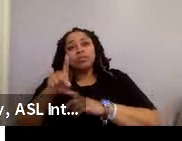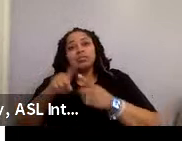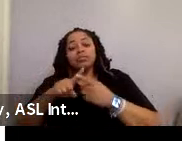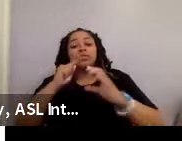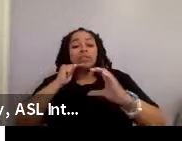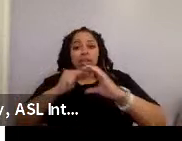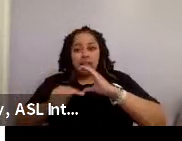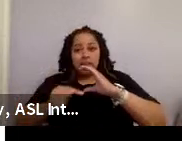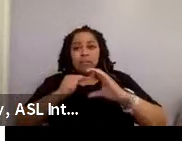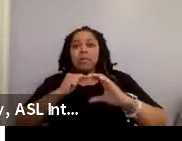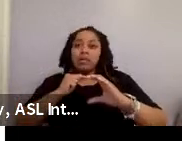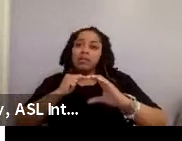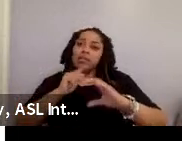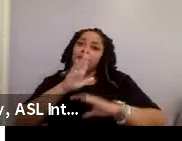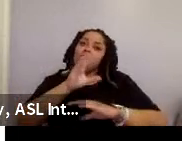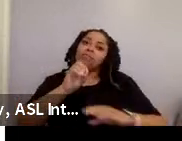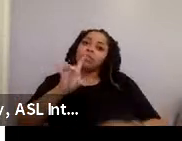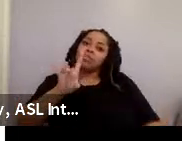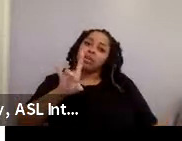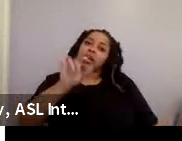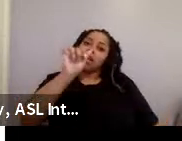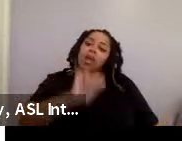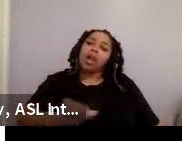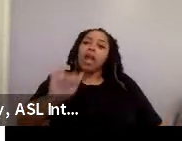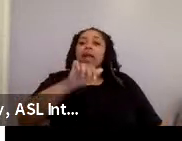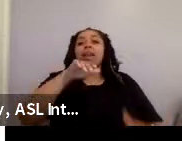the email